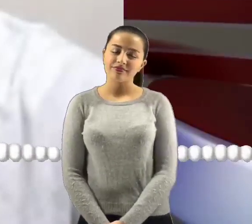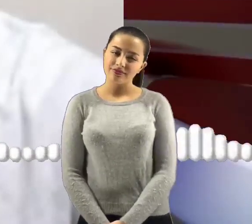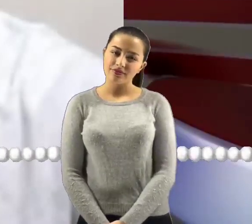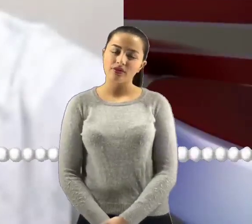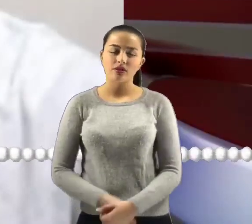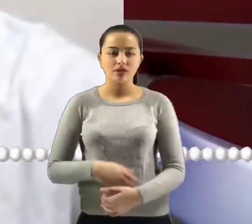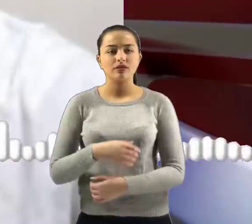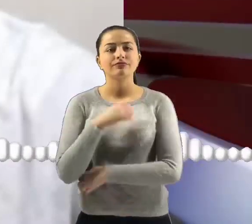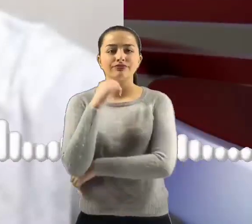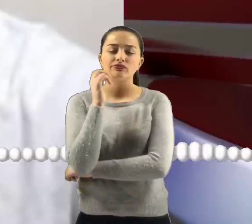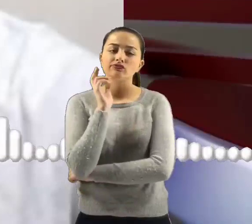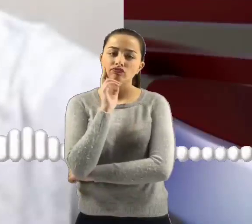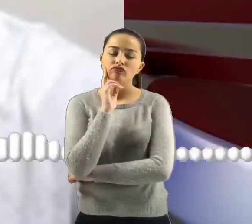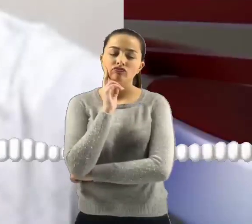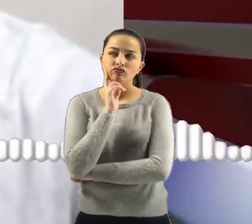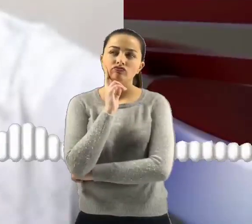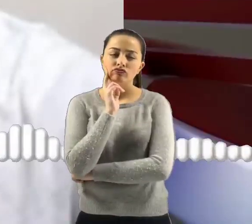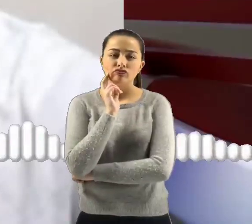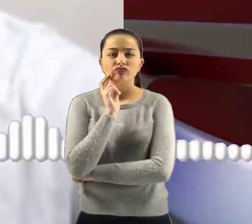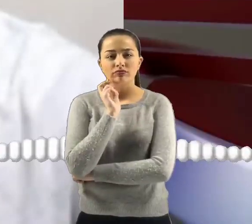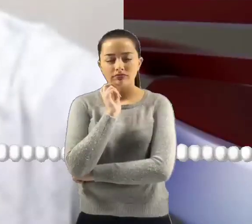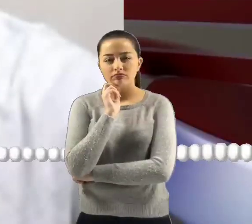kọmenti. Anyị fụkwanụ ya ekwuo